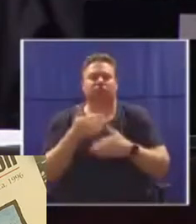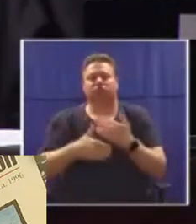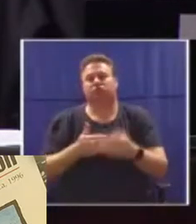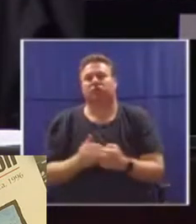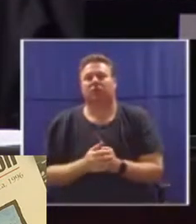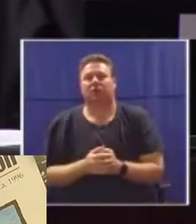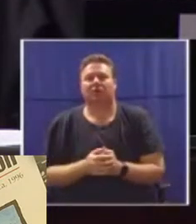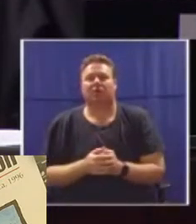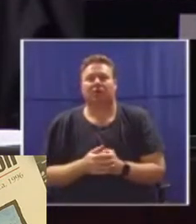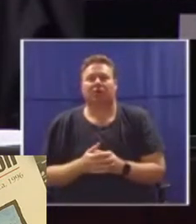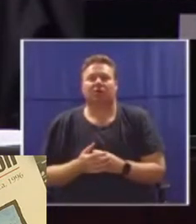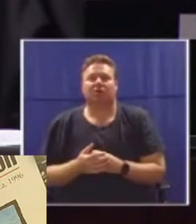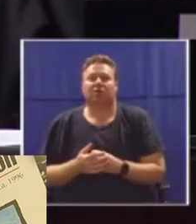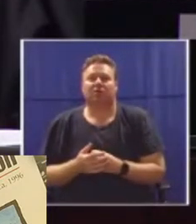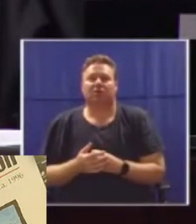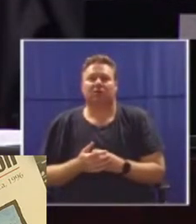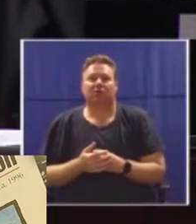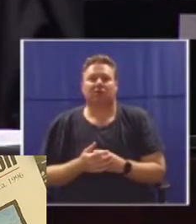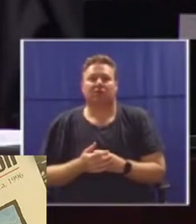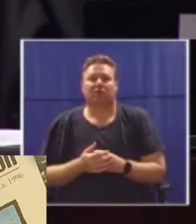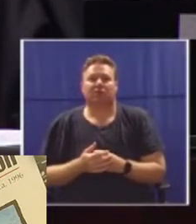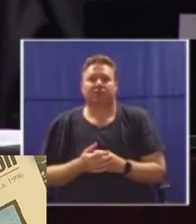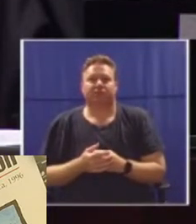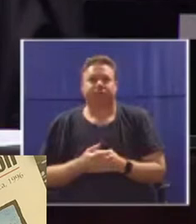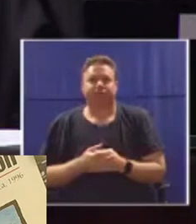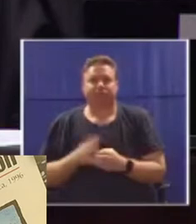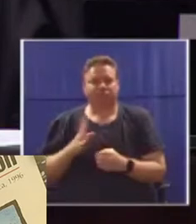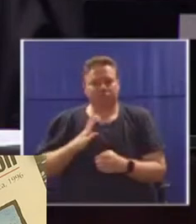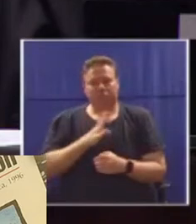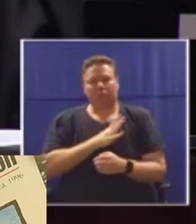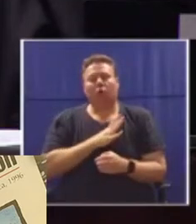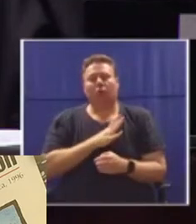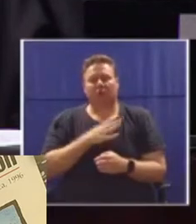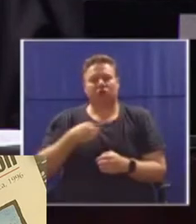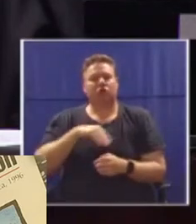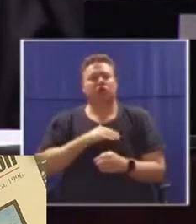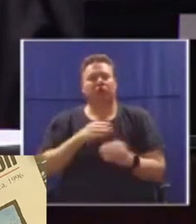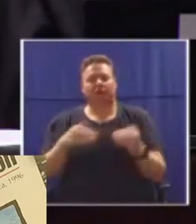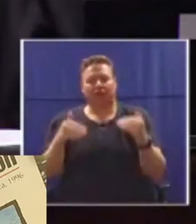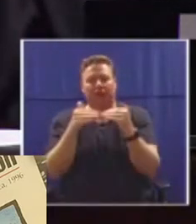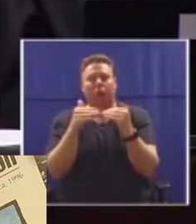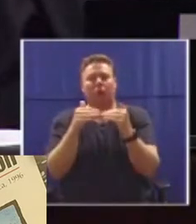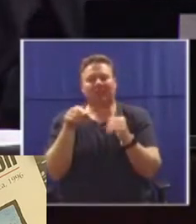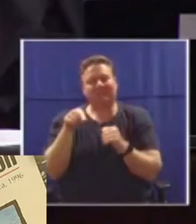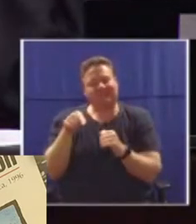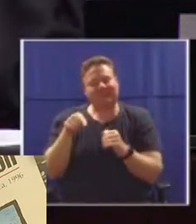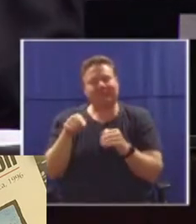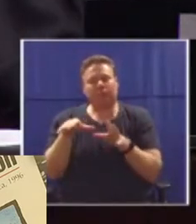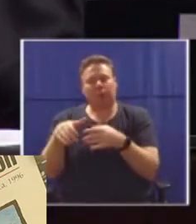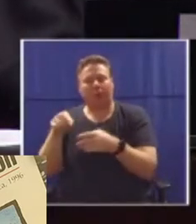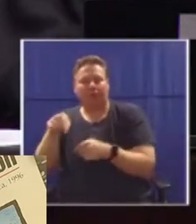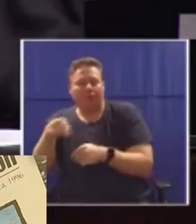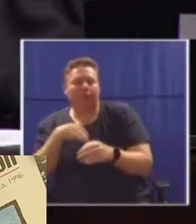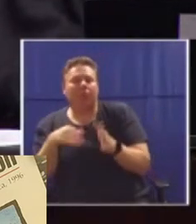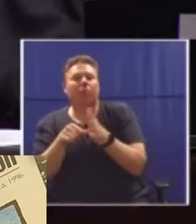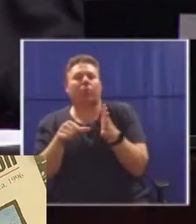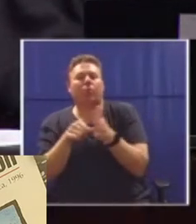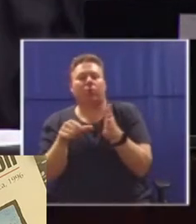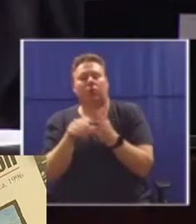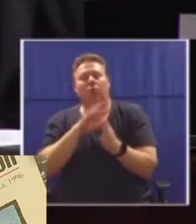institutions focused on gender equality, such as Commission for Gender Equality, continue to play a pivotal role in prioritizing